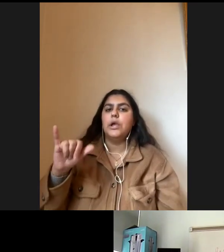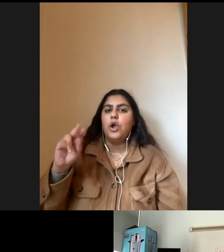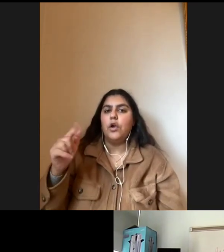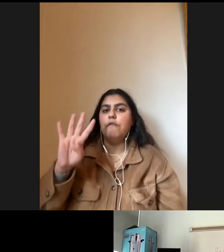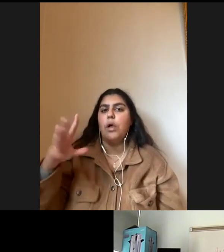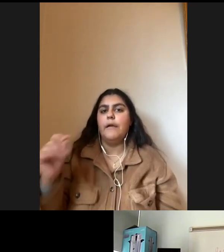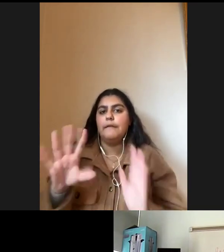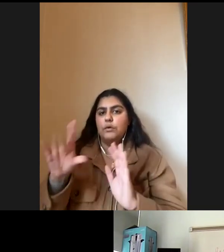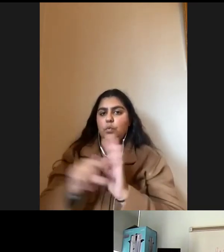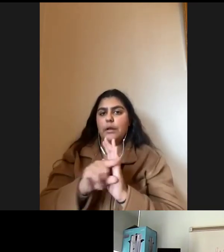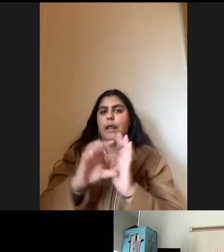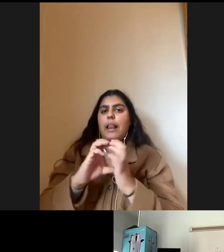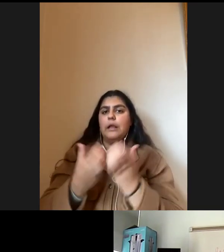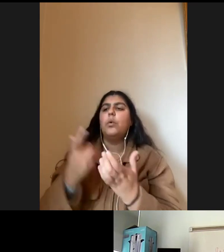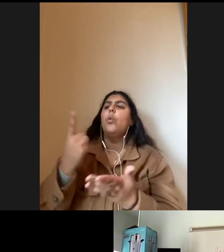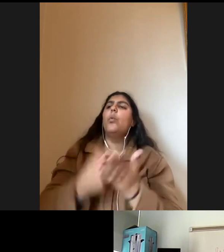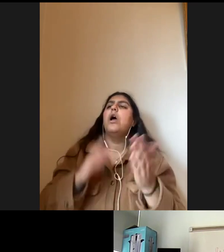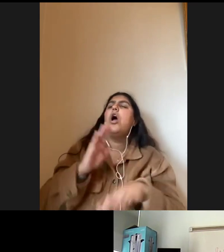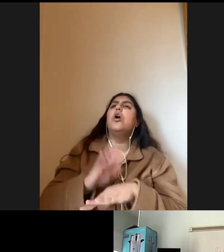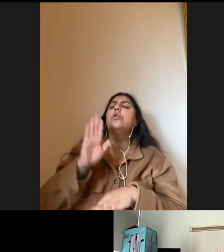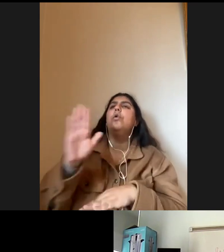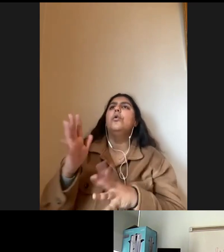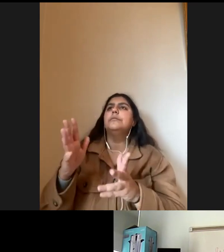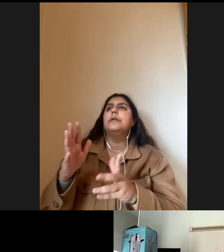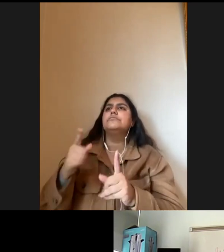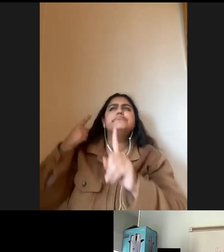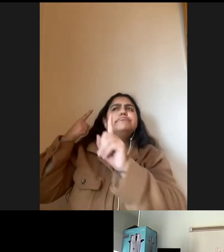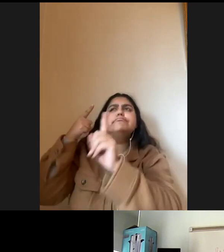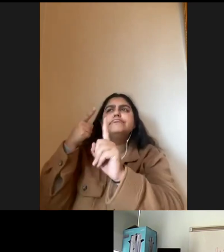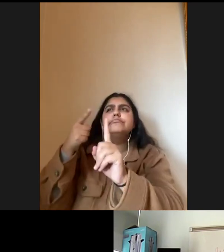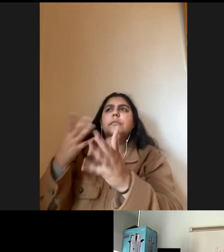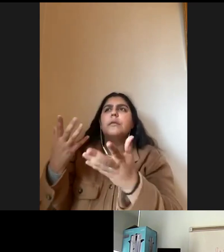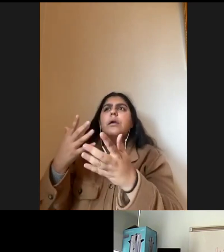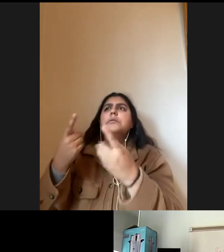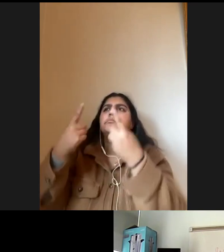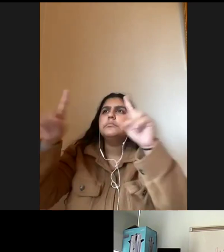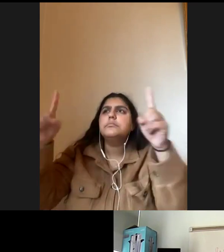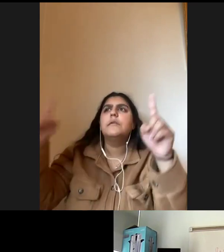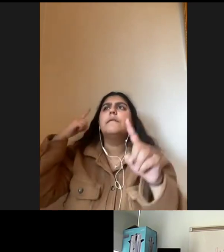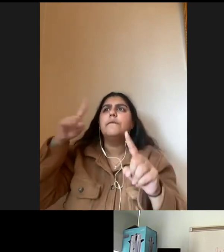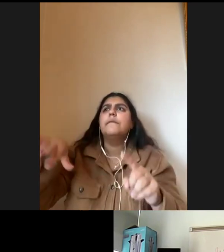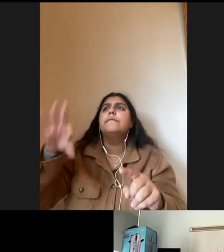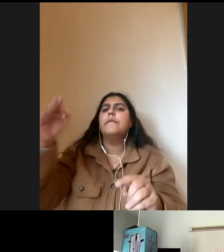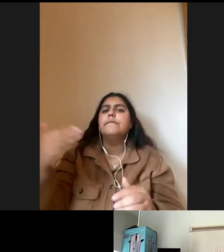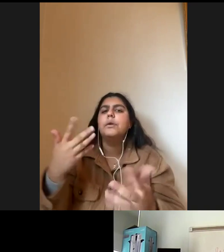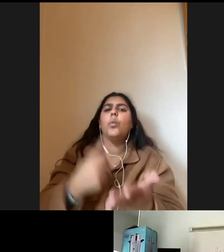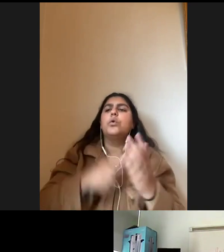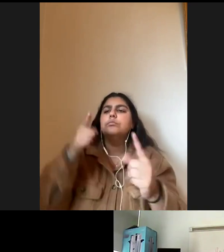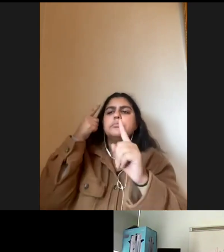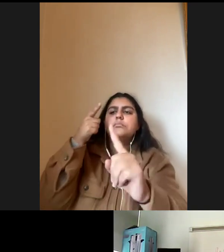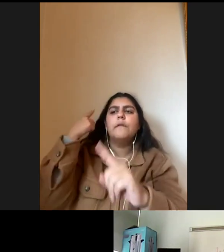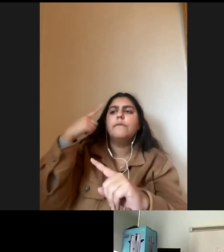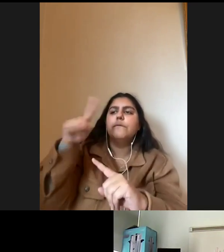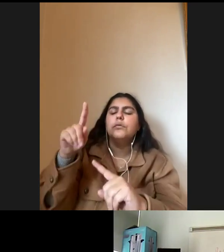on your fish discovery bucket list? Is there something that you're hoping to achieve over your career as a fish scientist? Yeah,